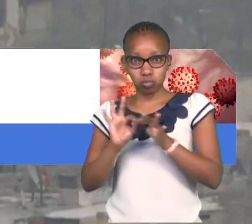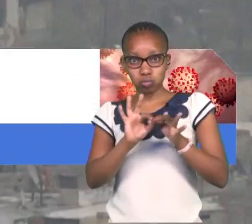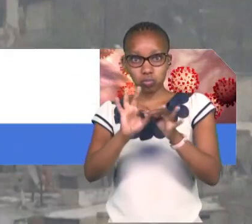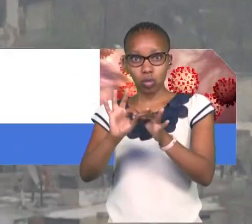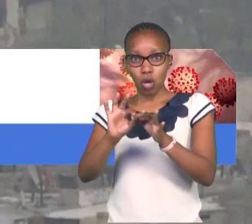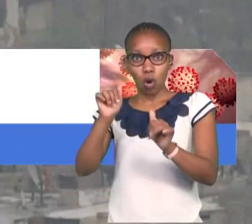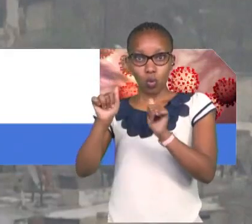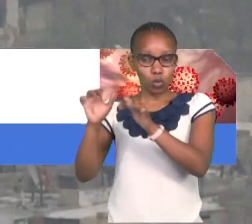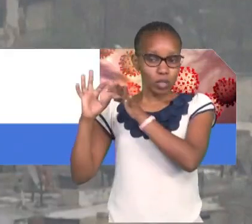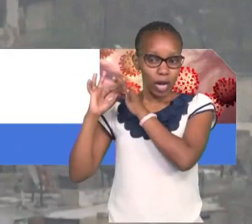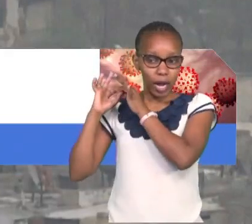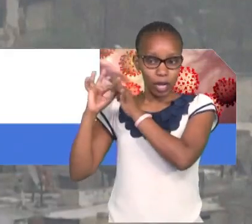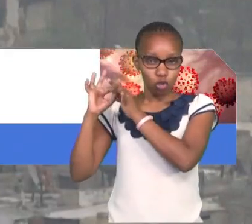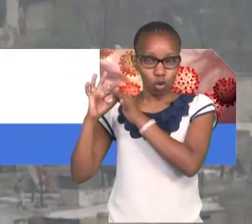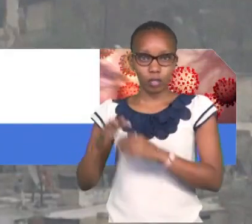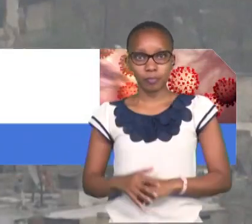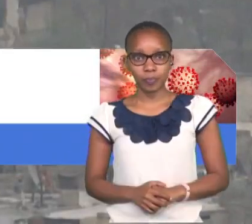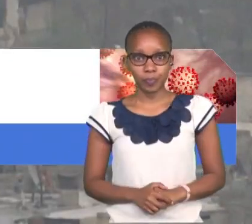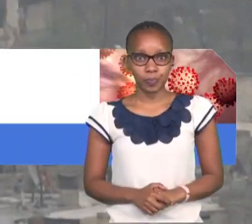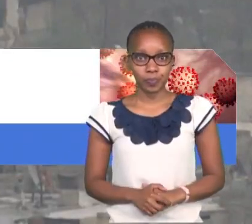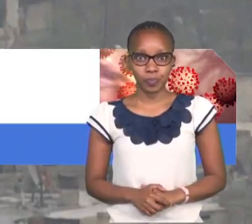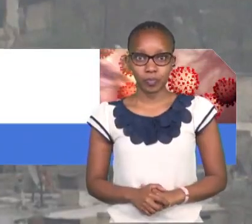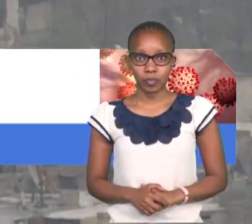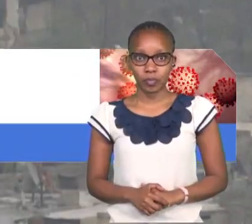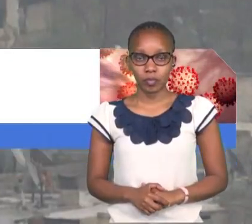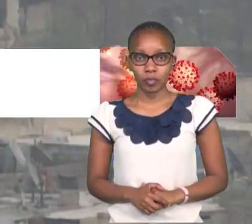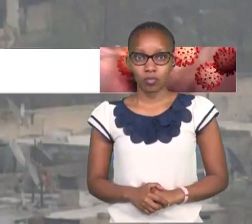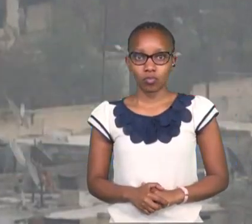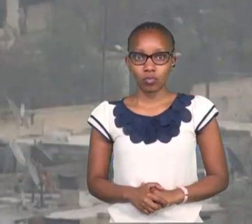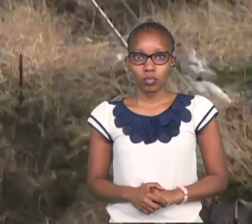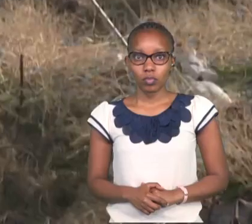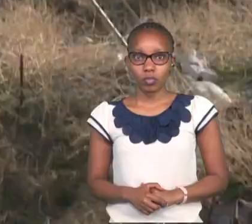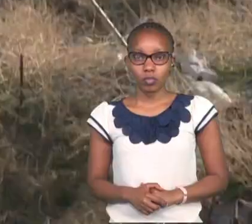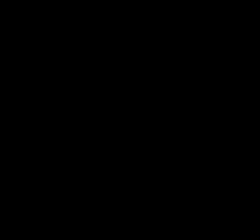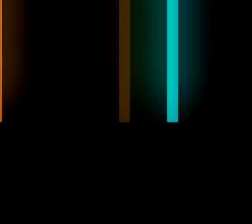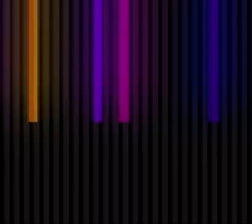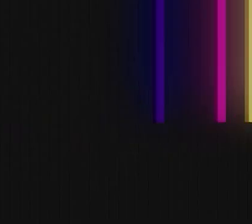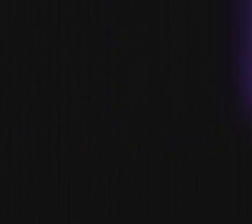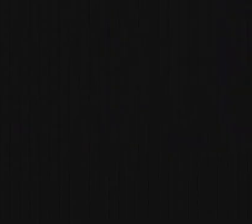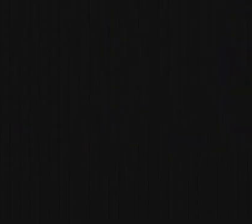was a cultural crossroads. Reporting for Switch TV, my name is Kanero Alex.